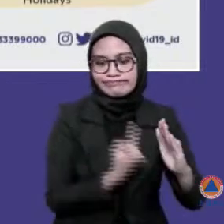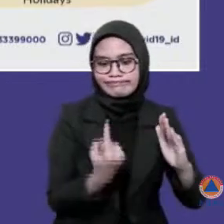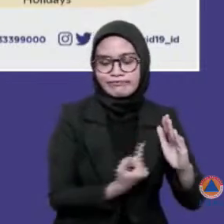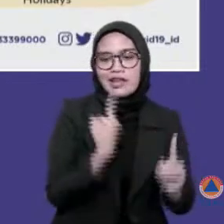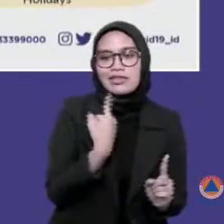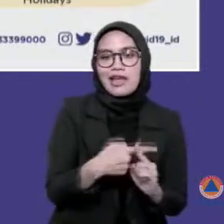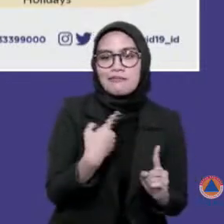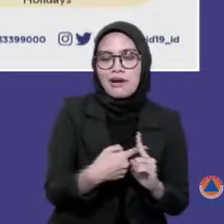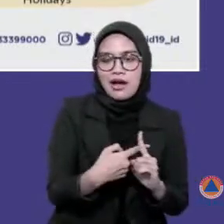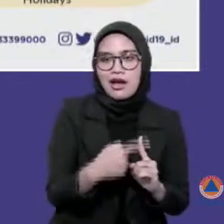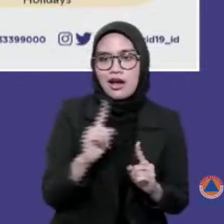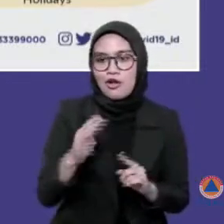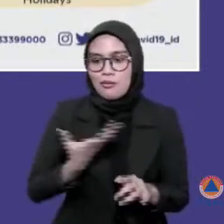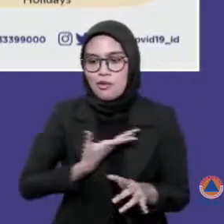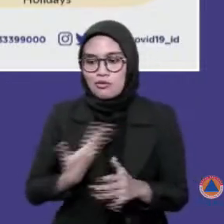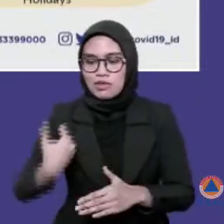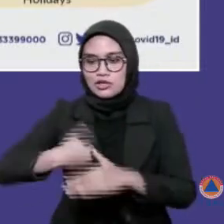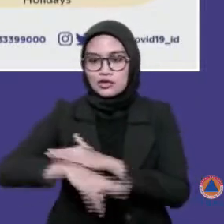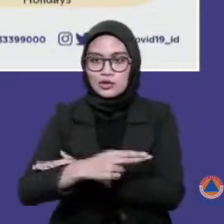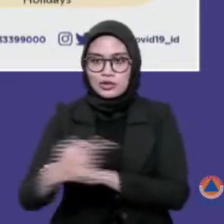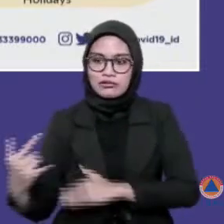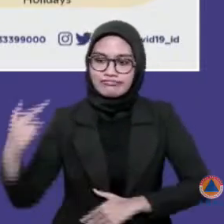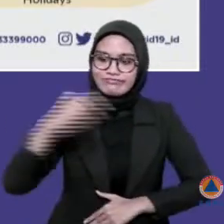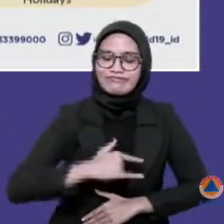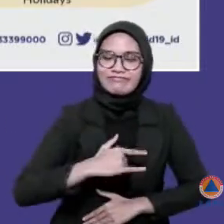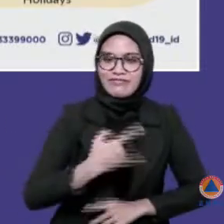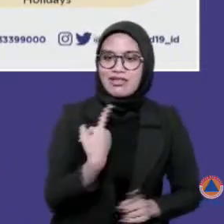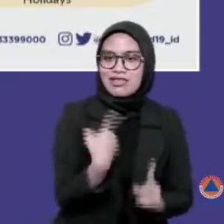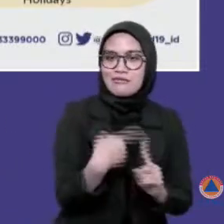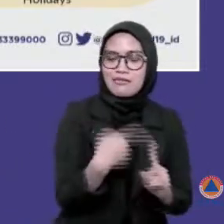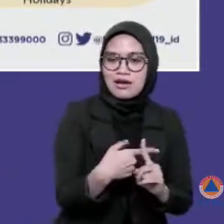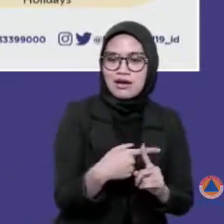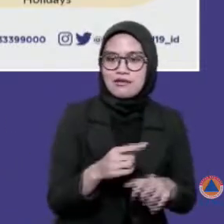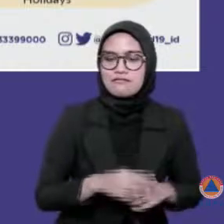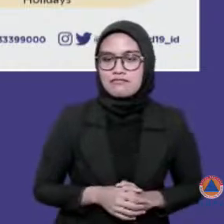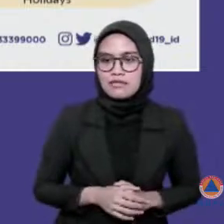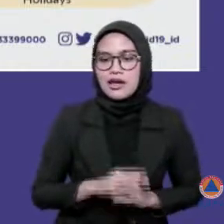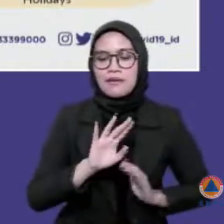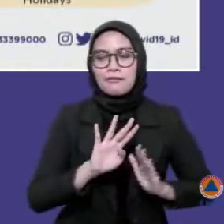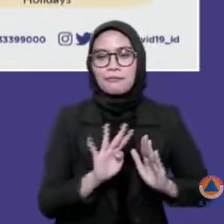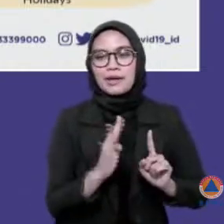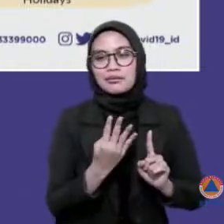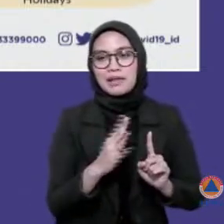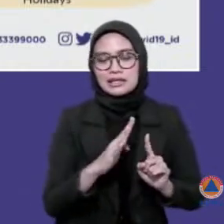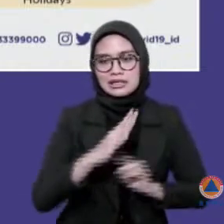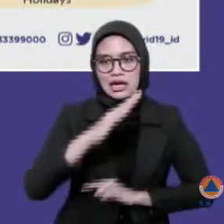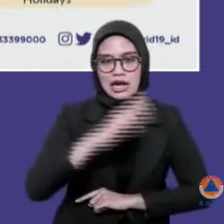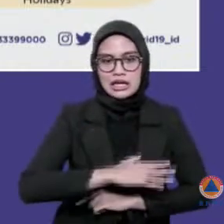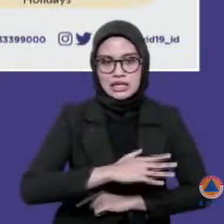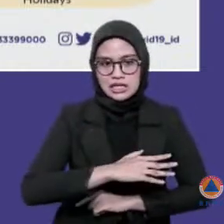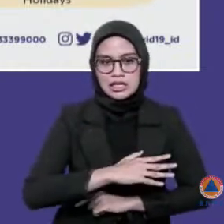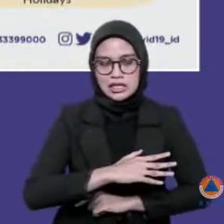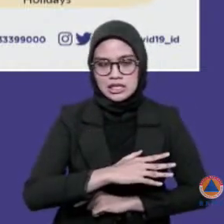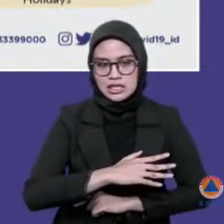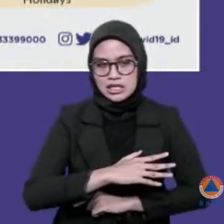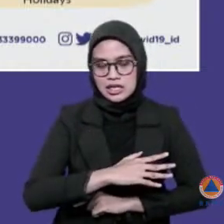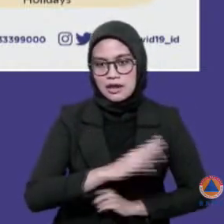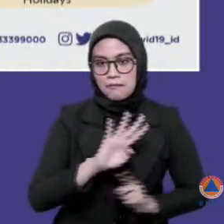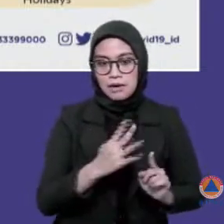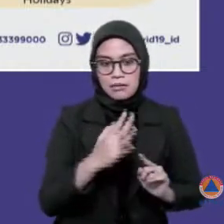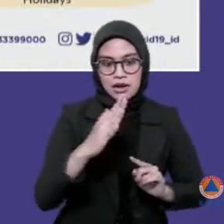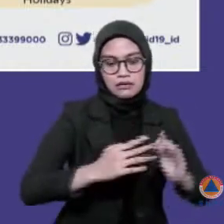entrance of the Indonesia to 14 days for Indonesian citizens who during the last 14 days